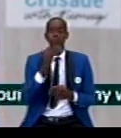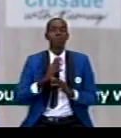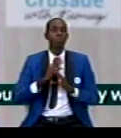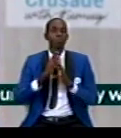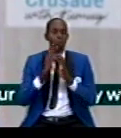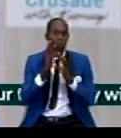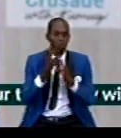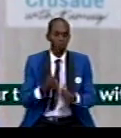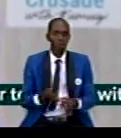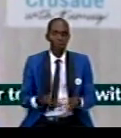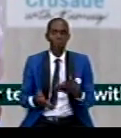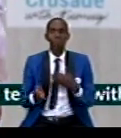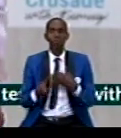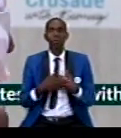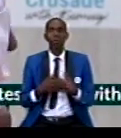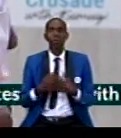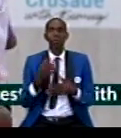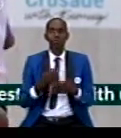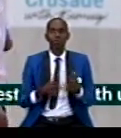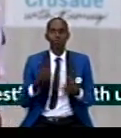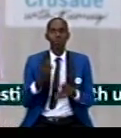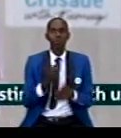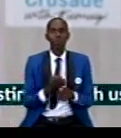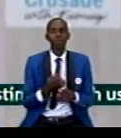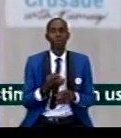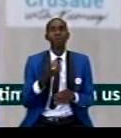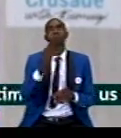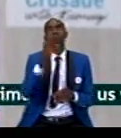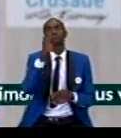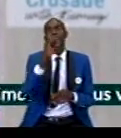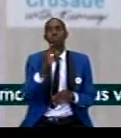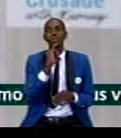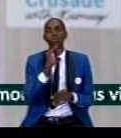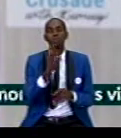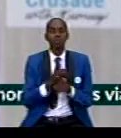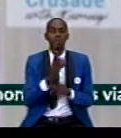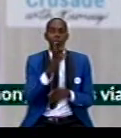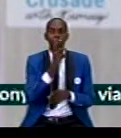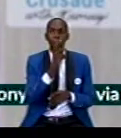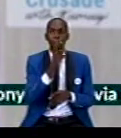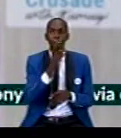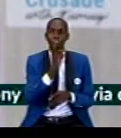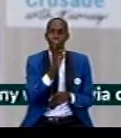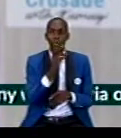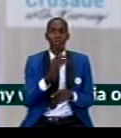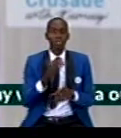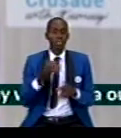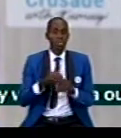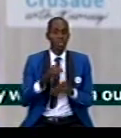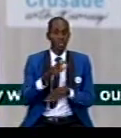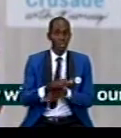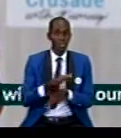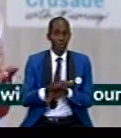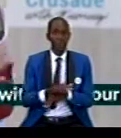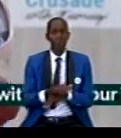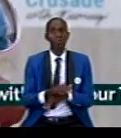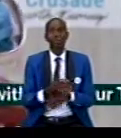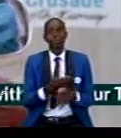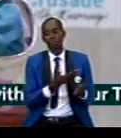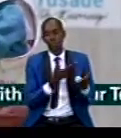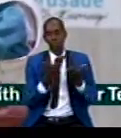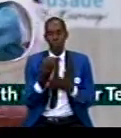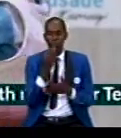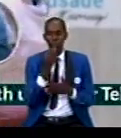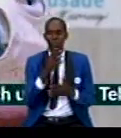water. But when we came here in the evening, I came with her food too. She started crying. So I gave her food. Jane ate